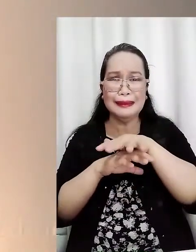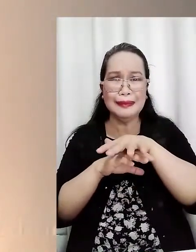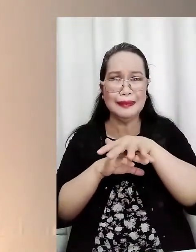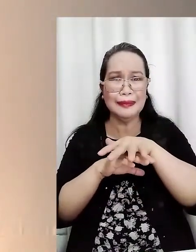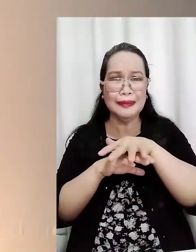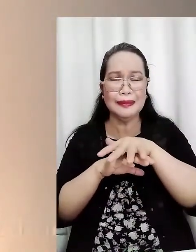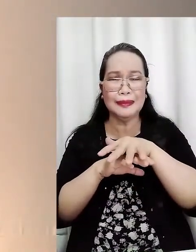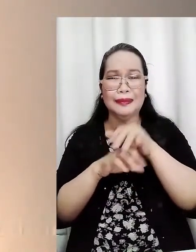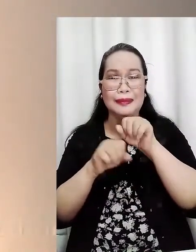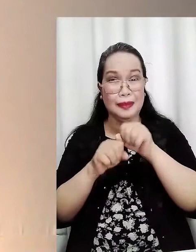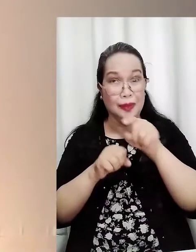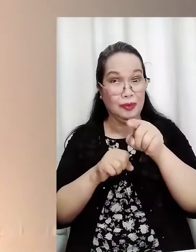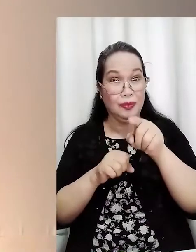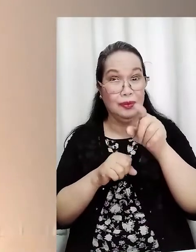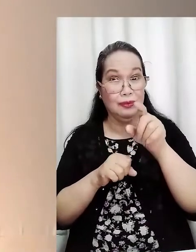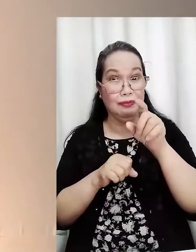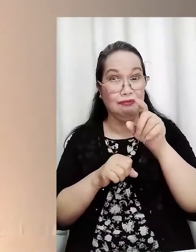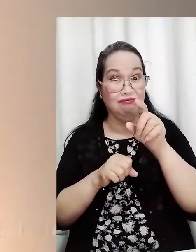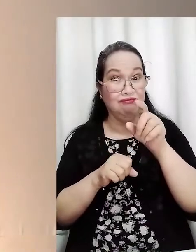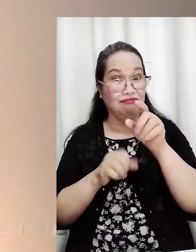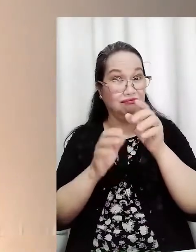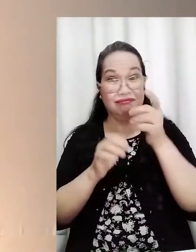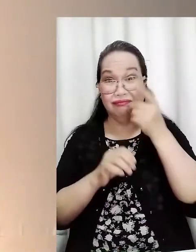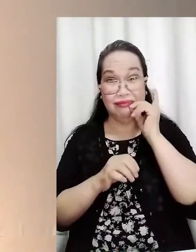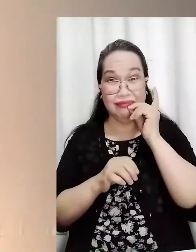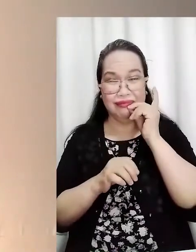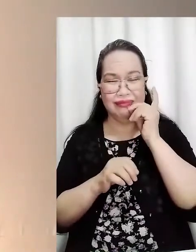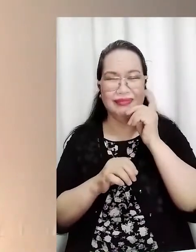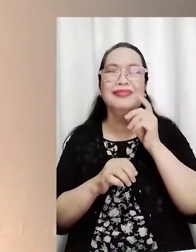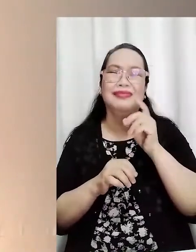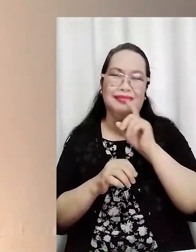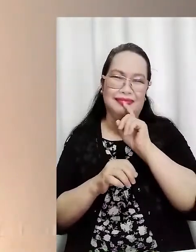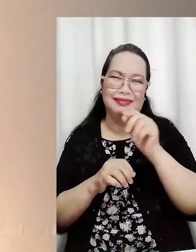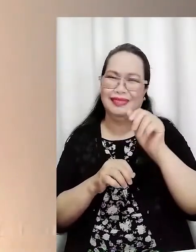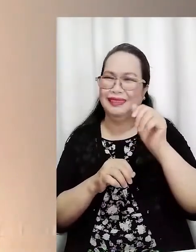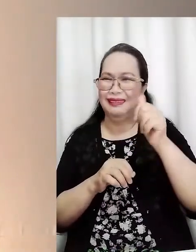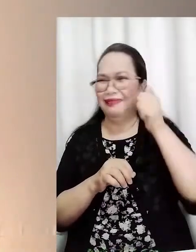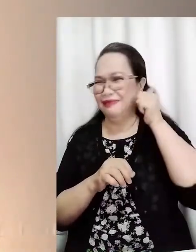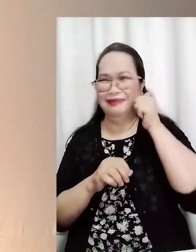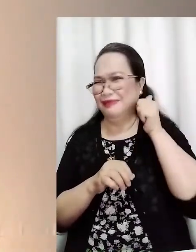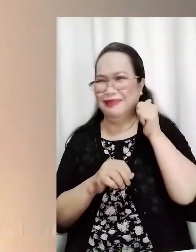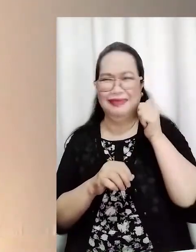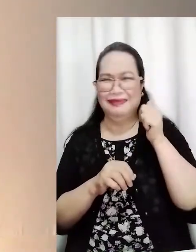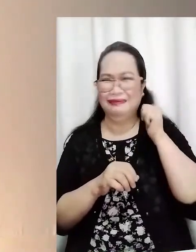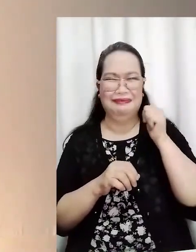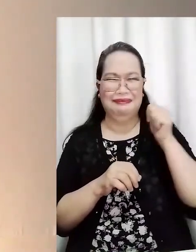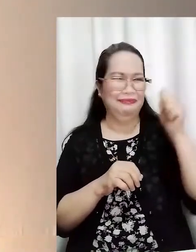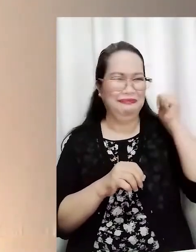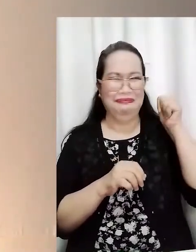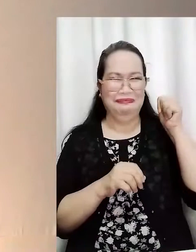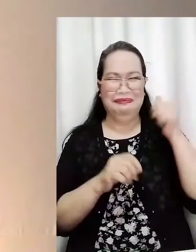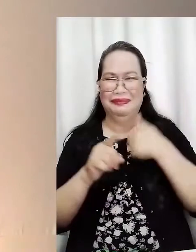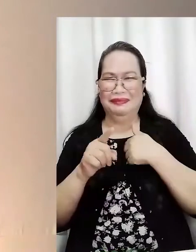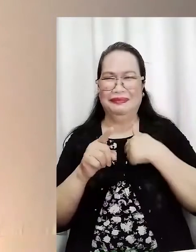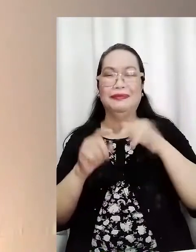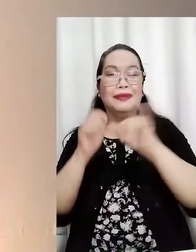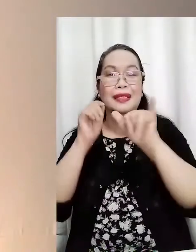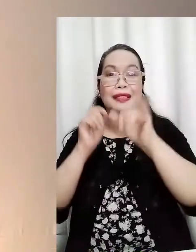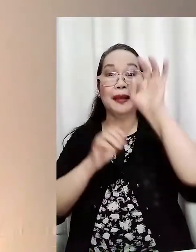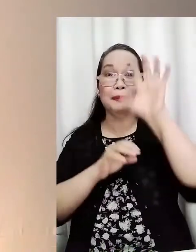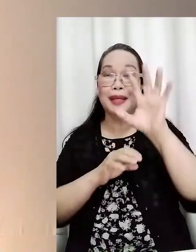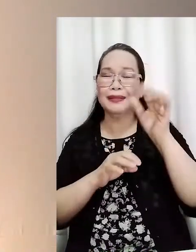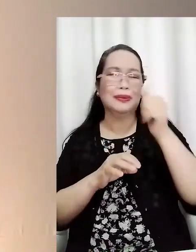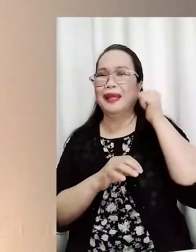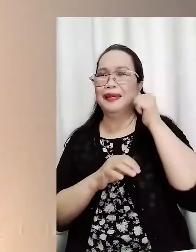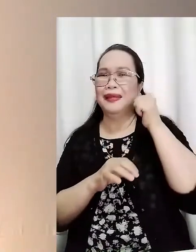contaminated. Will you drink it? Definitely, you will reject it. Ako rin eh. Hindi ko rin iinumin